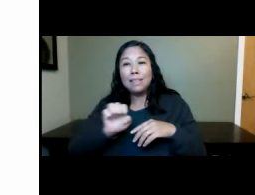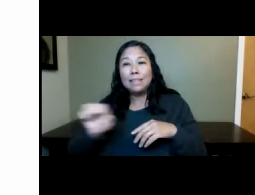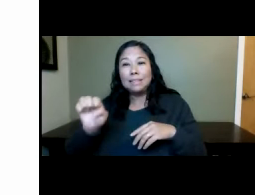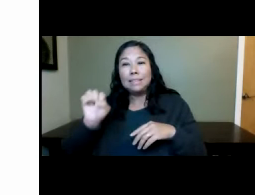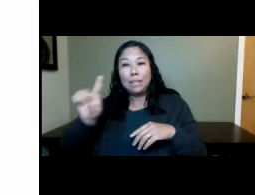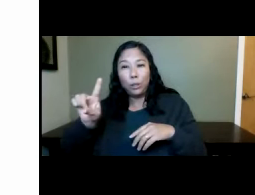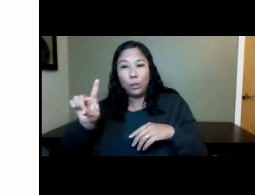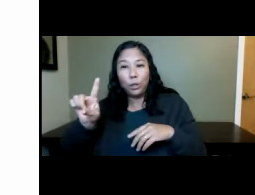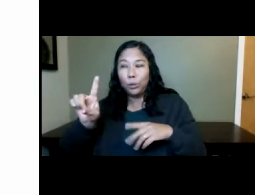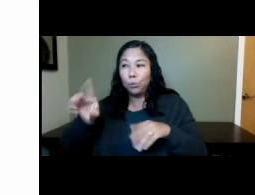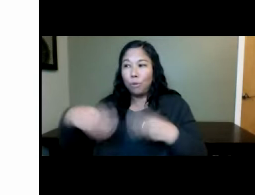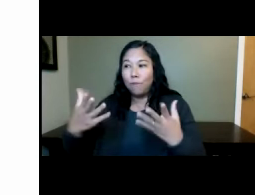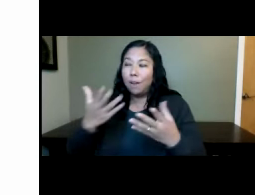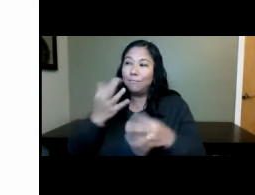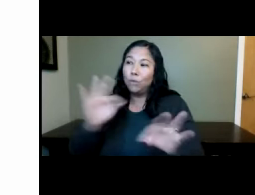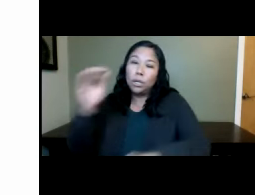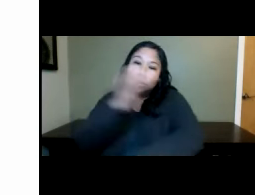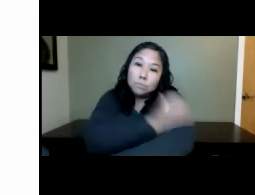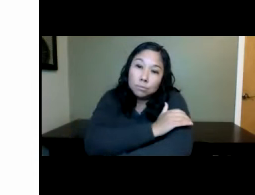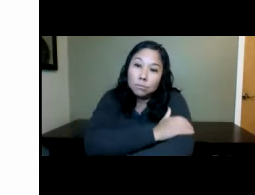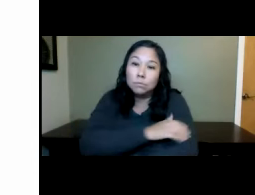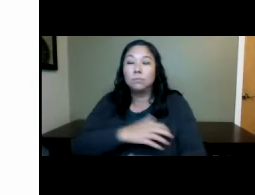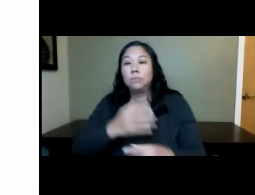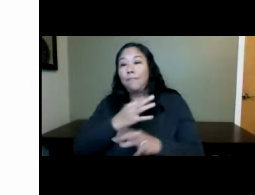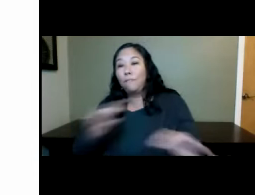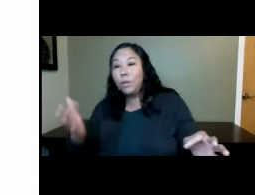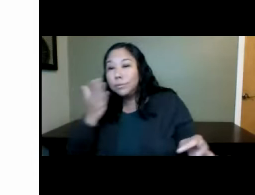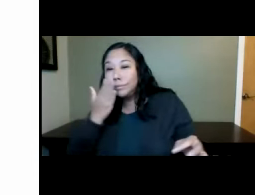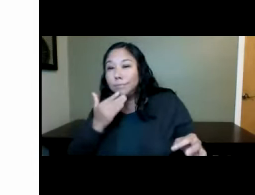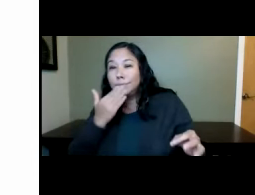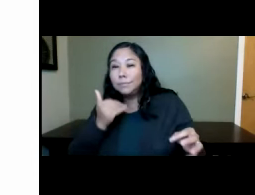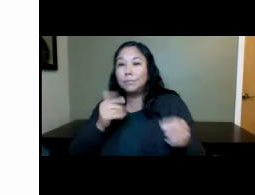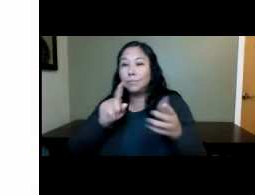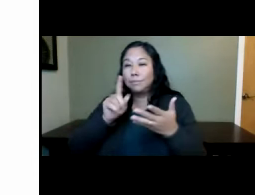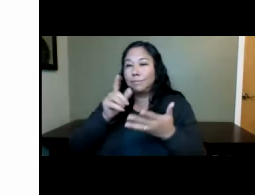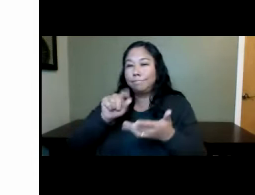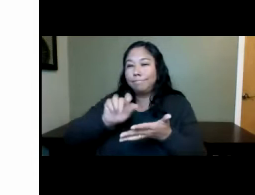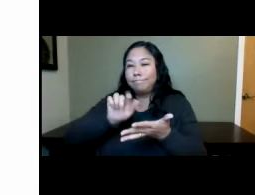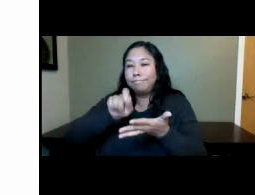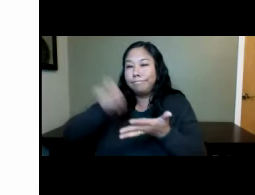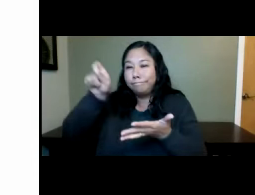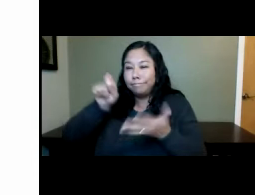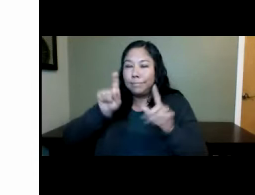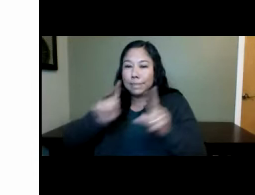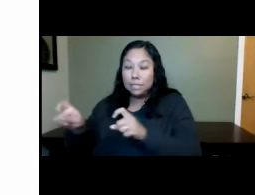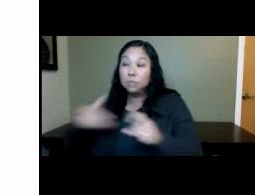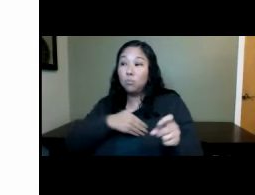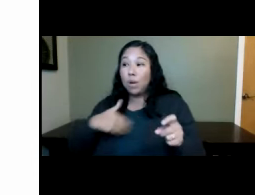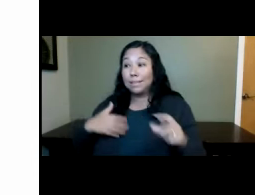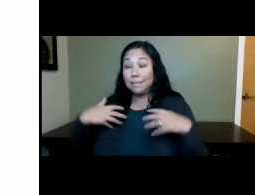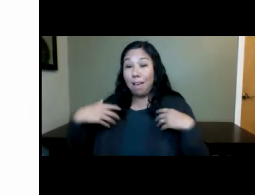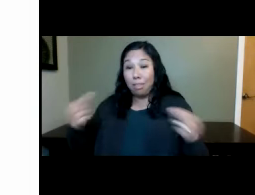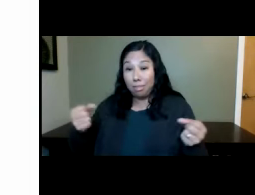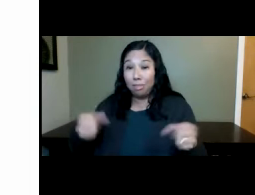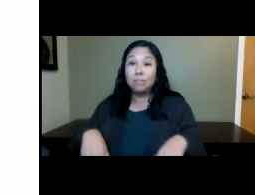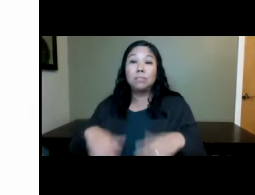providing free blood pressure checks, free glucose checks, free flu vaccines, breast health screenings, and free